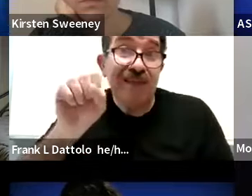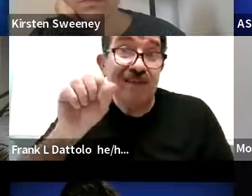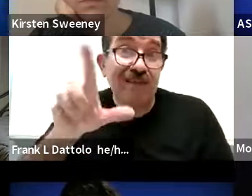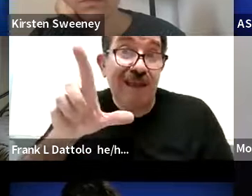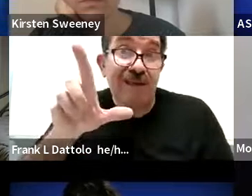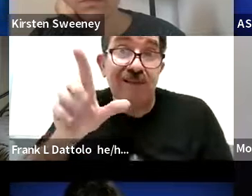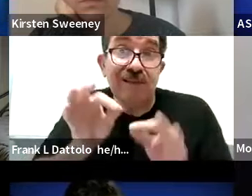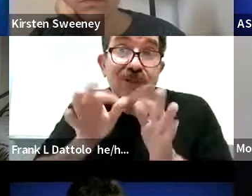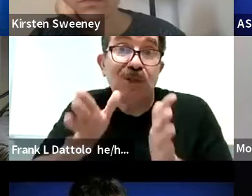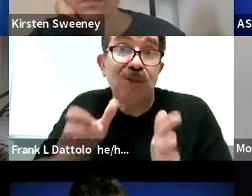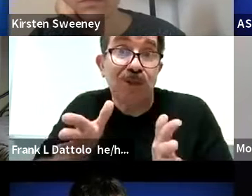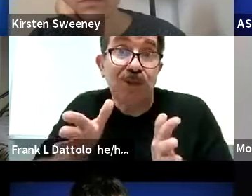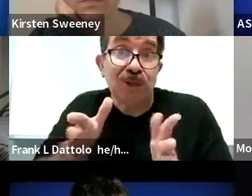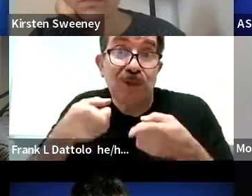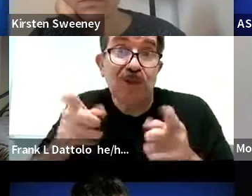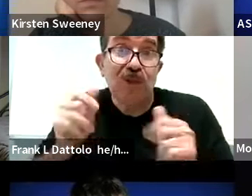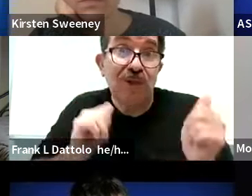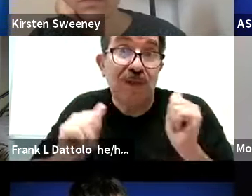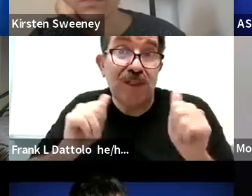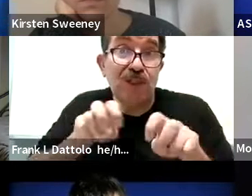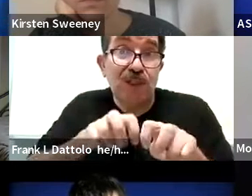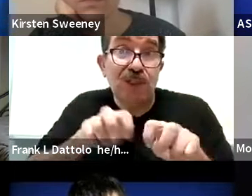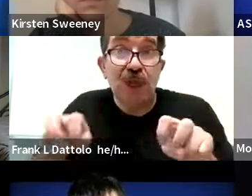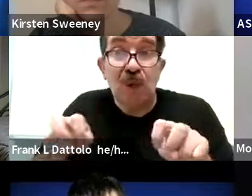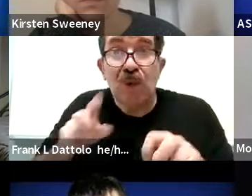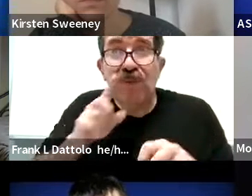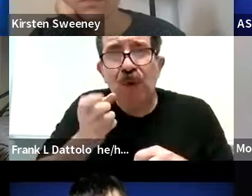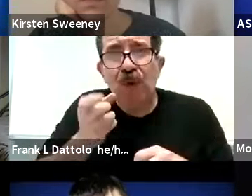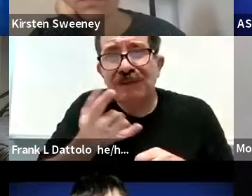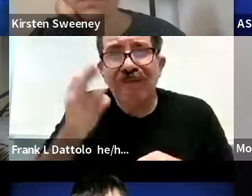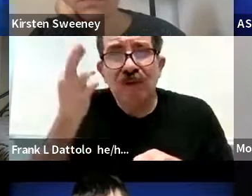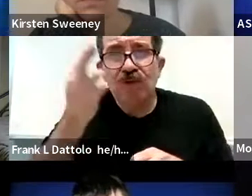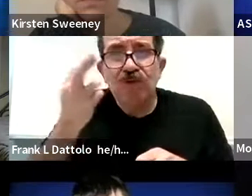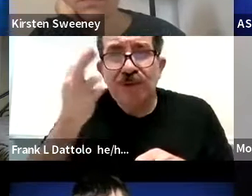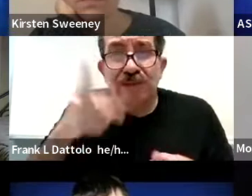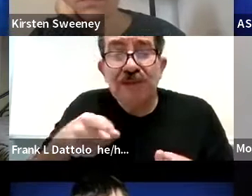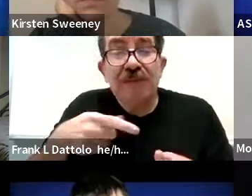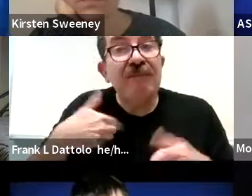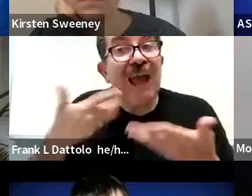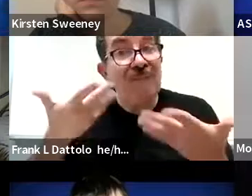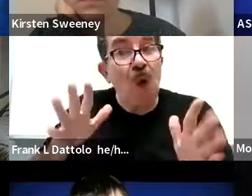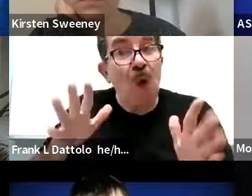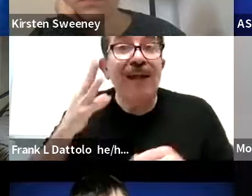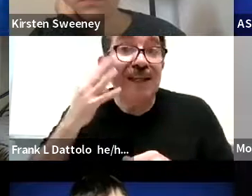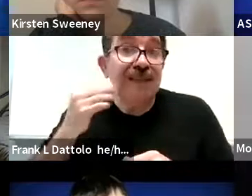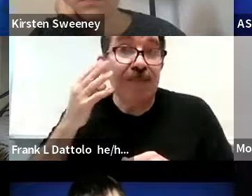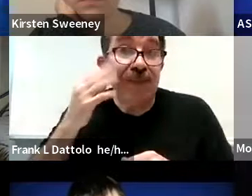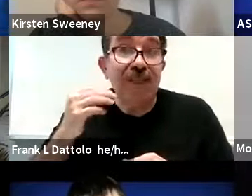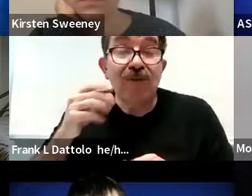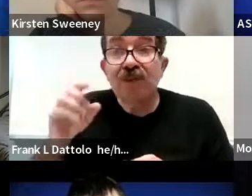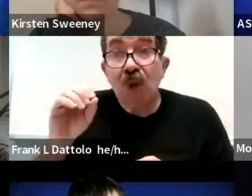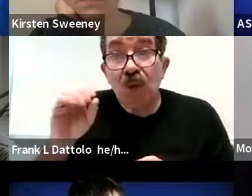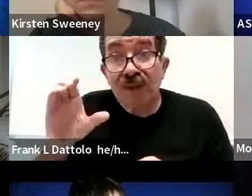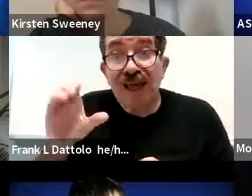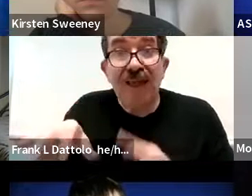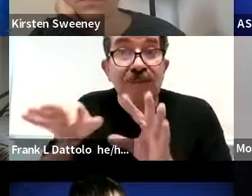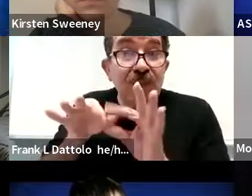about access. I prefer ASL interpreters for a show for several reasons.